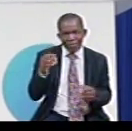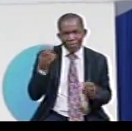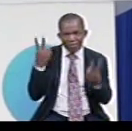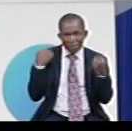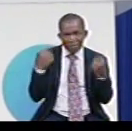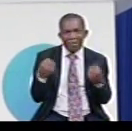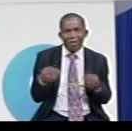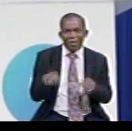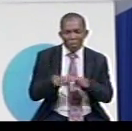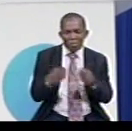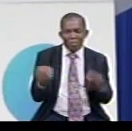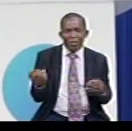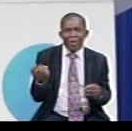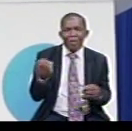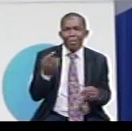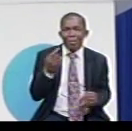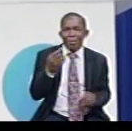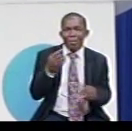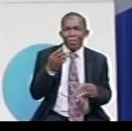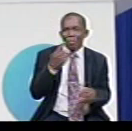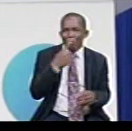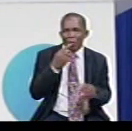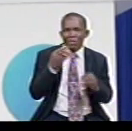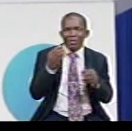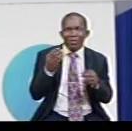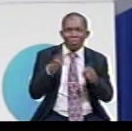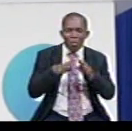the latter rain.